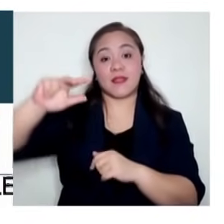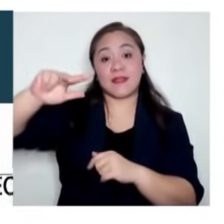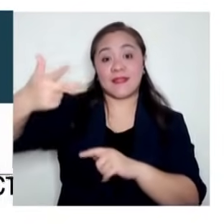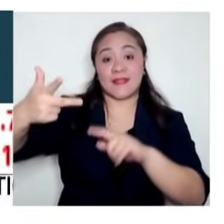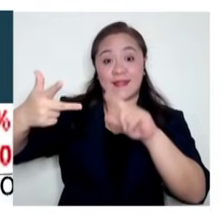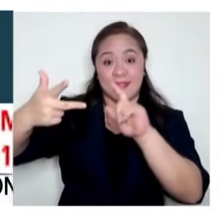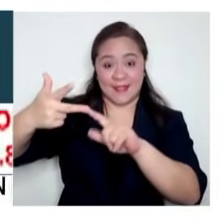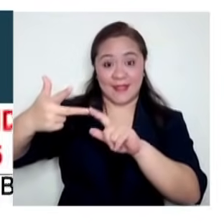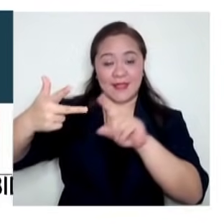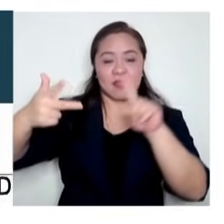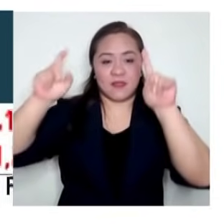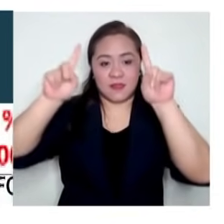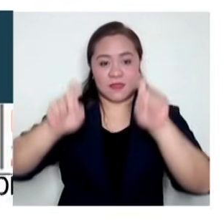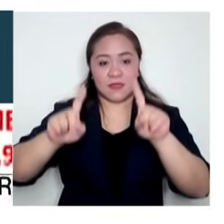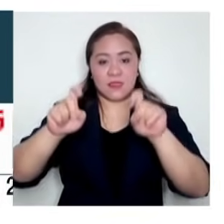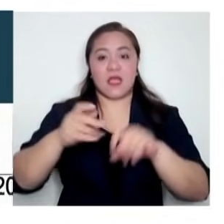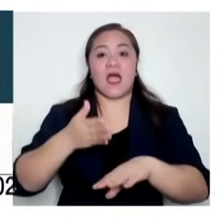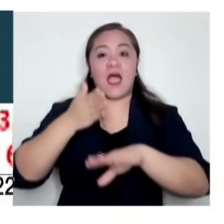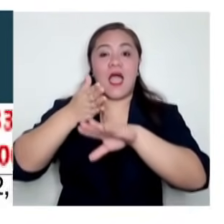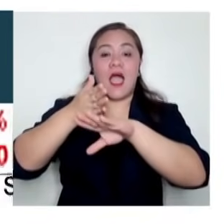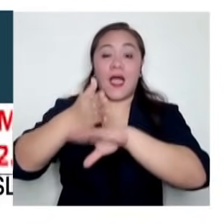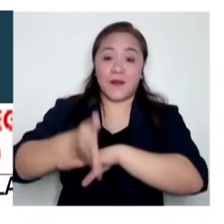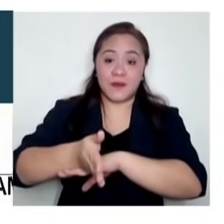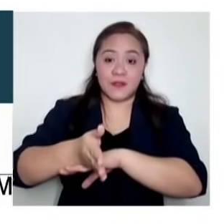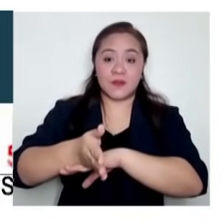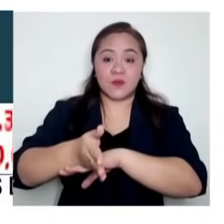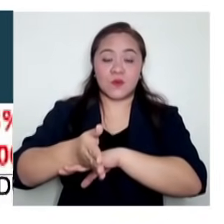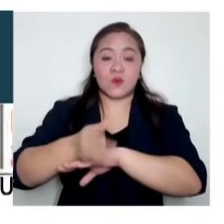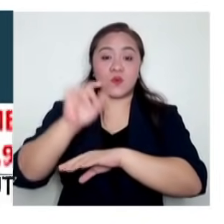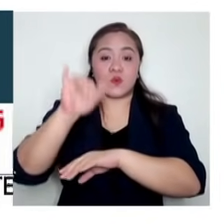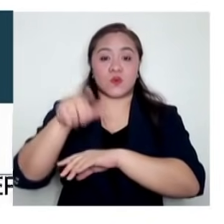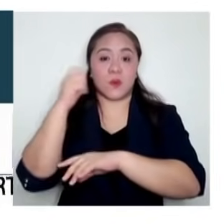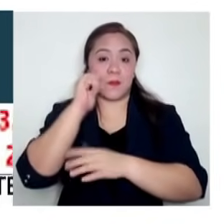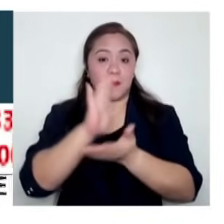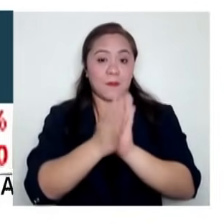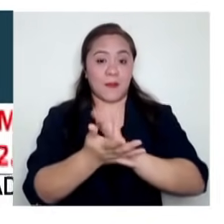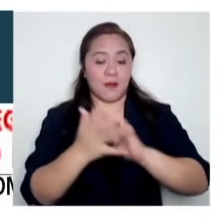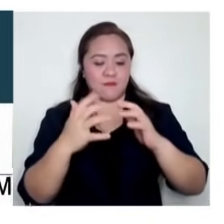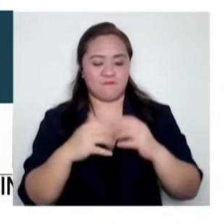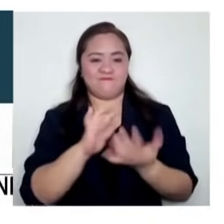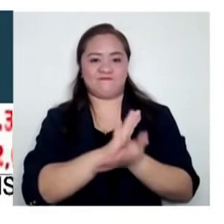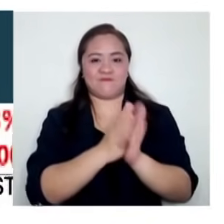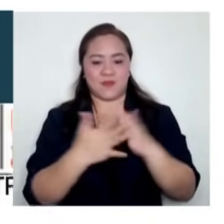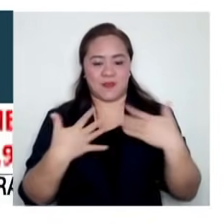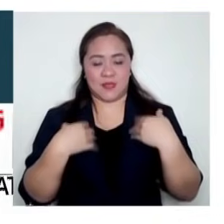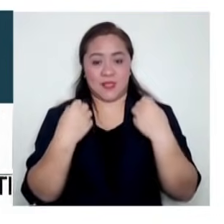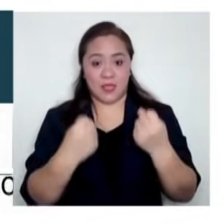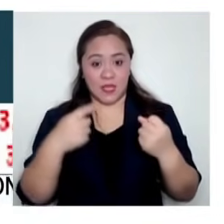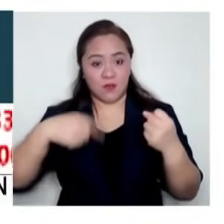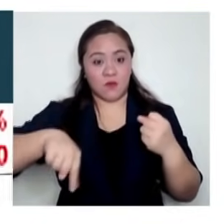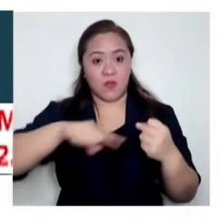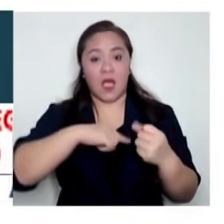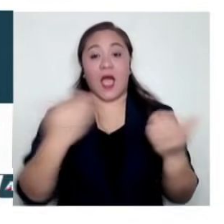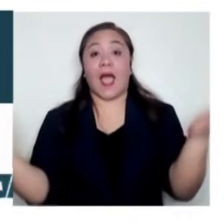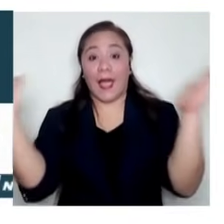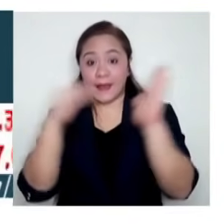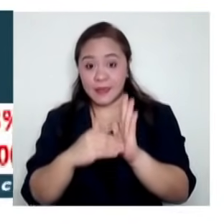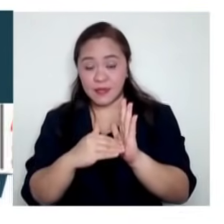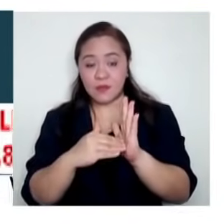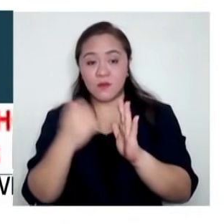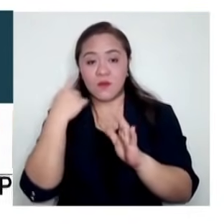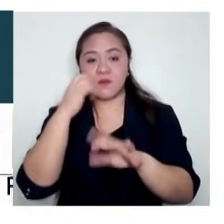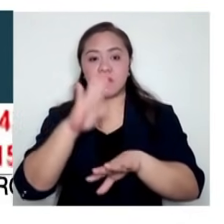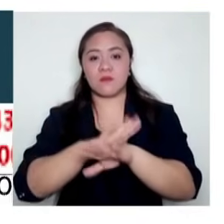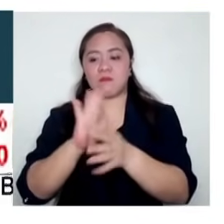And based on this, after being tagged as recovered, coming from the local governments, we retested them and they turned out to